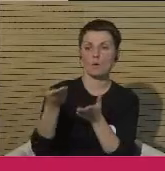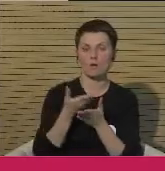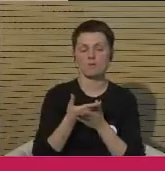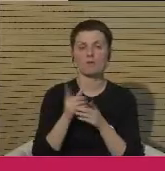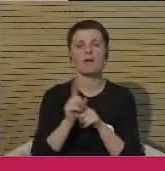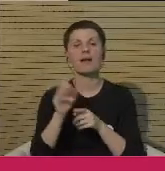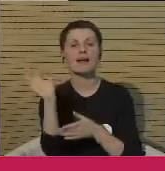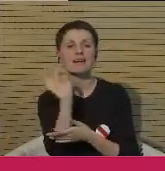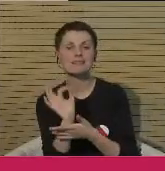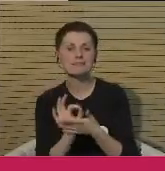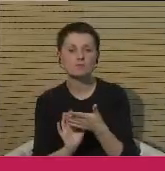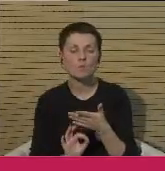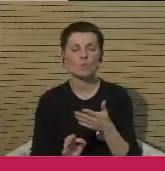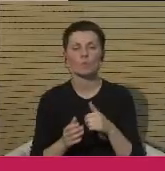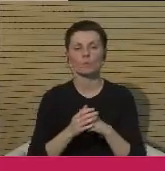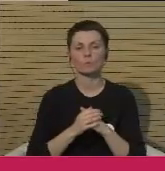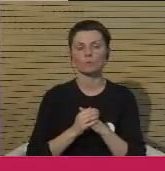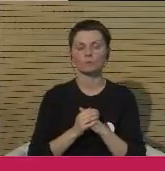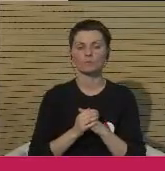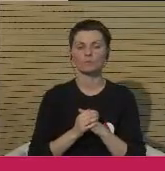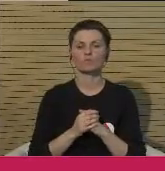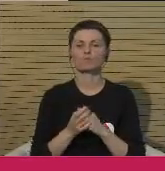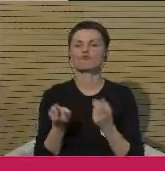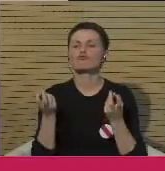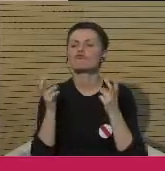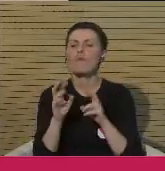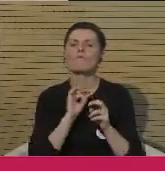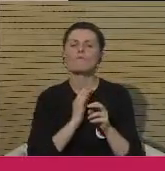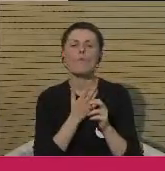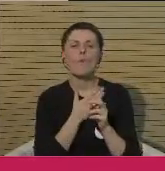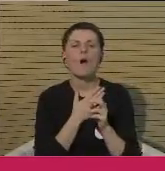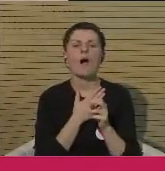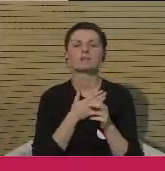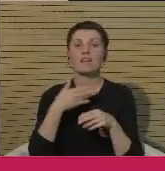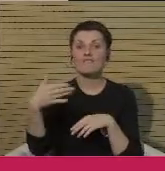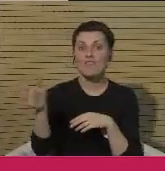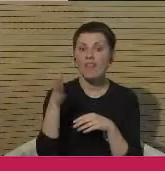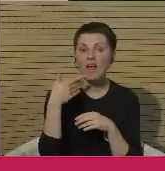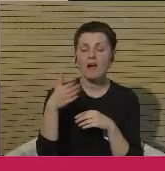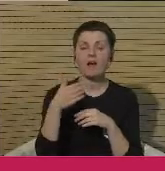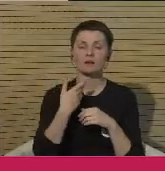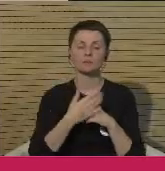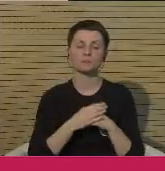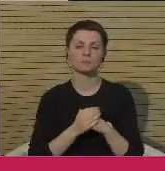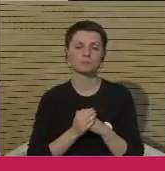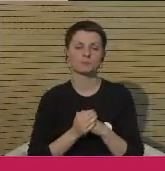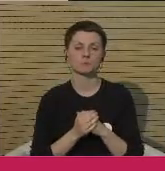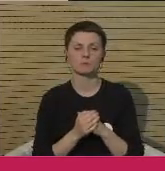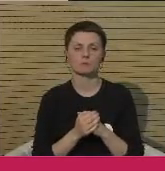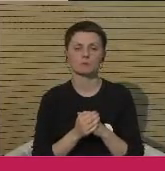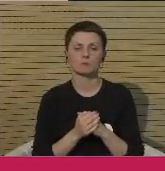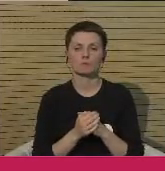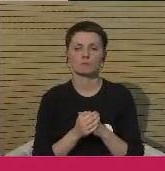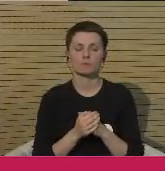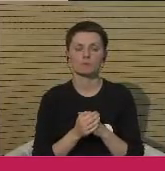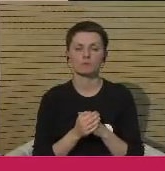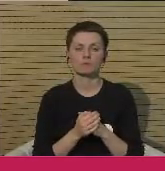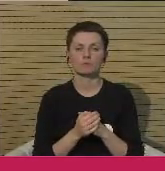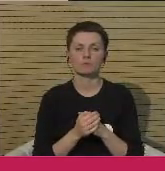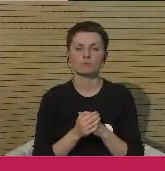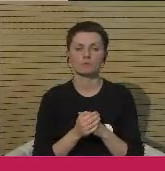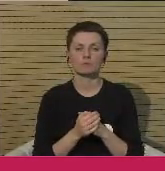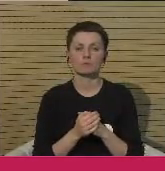invite artists, they draw, they sing, they make their own flags